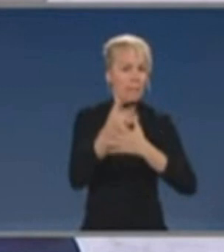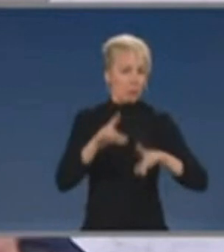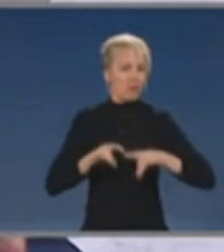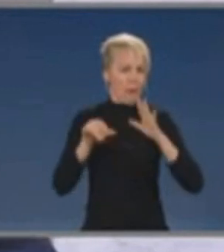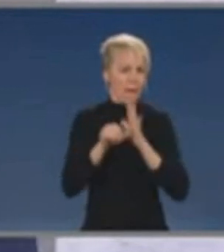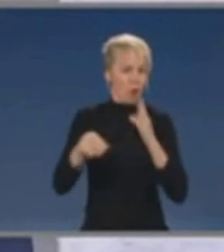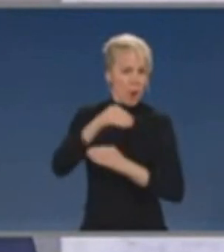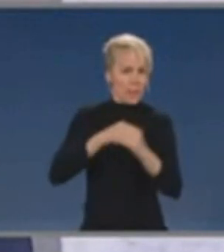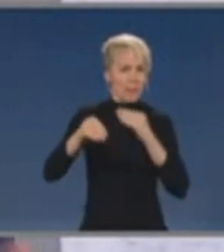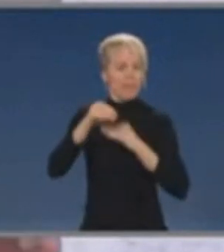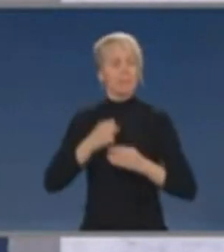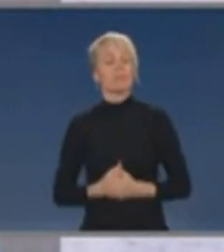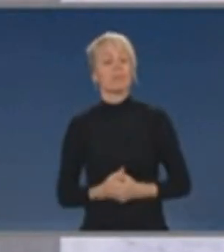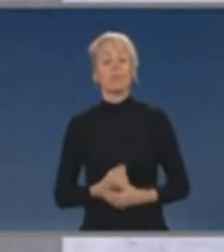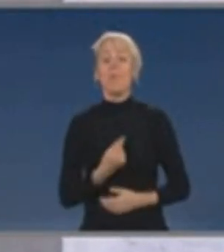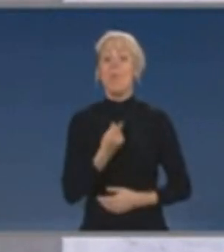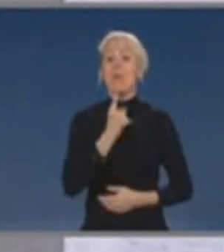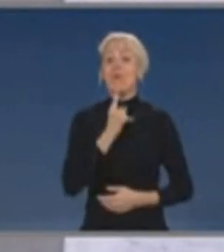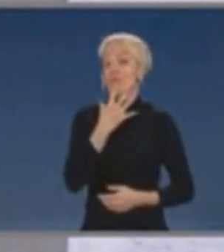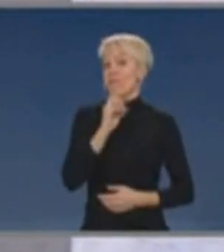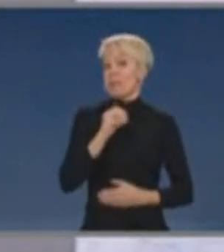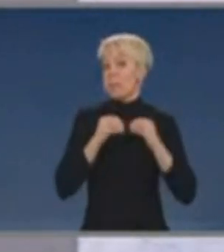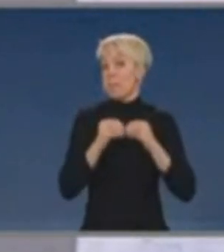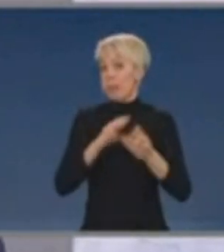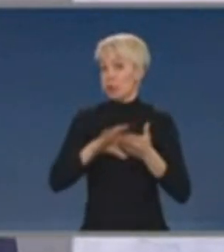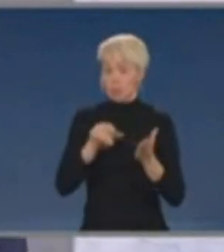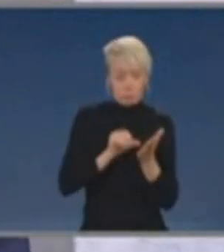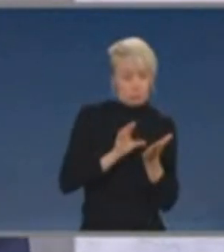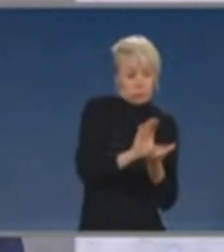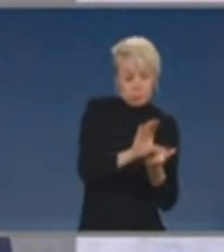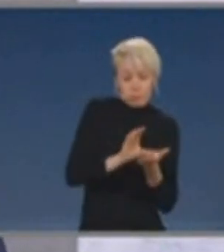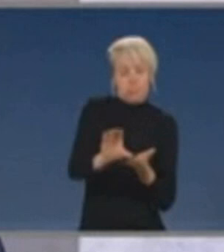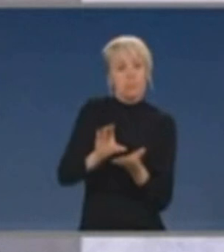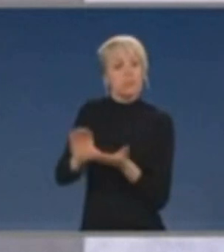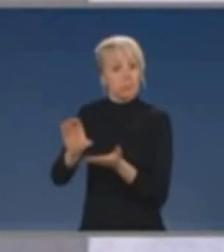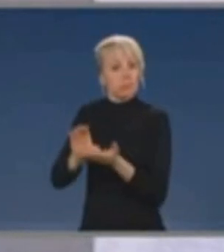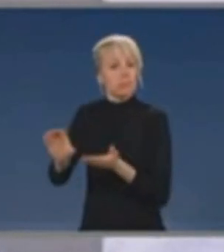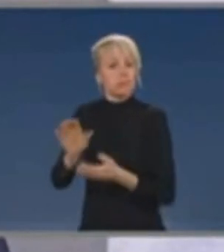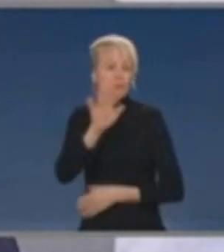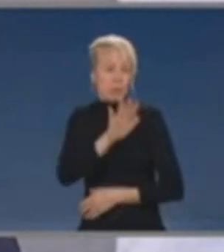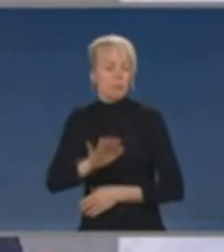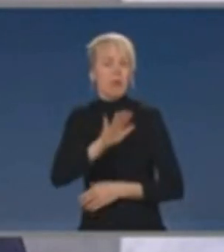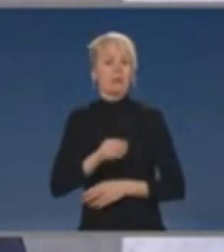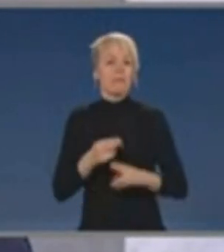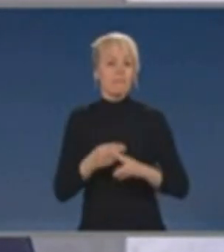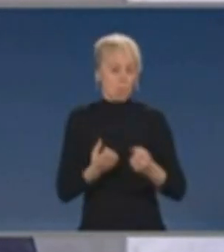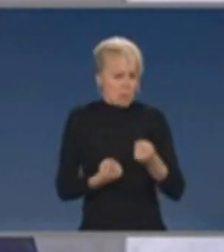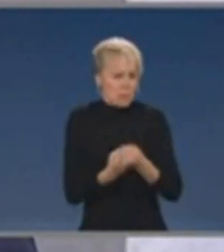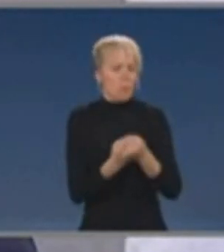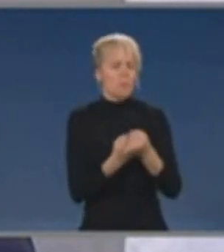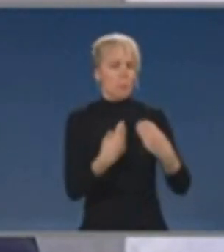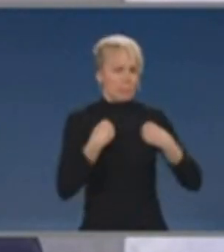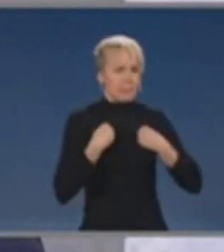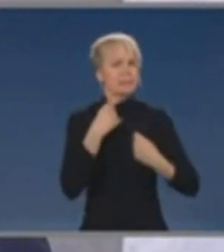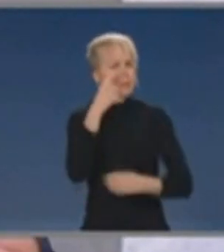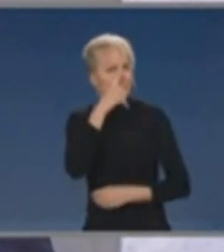I think what it highlights is this: 150 billion, as you say, in estimated expenditure on direct economic fiscal supports into